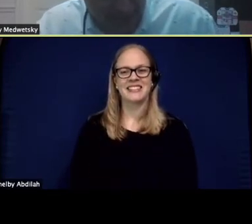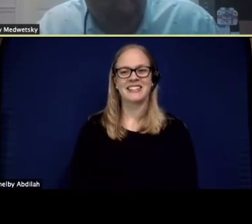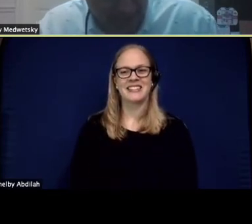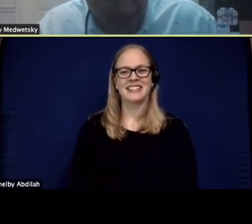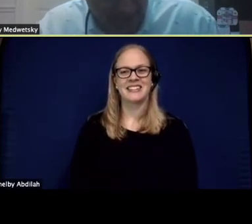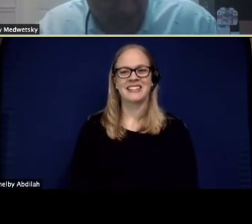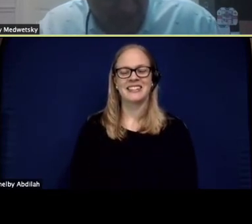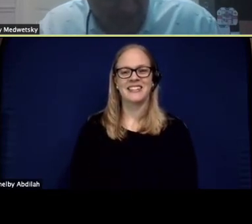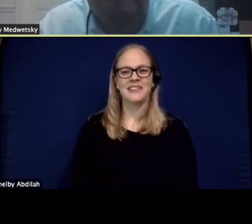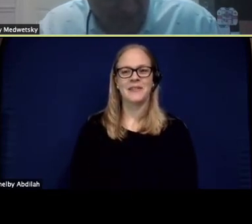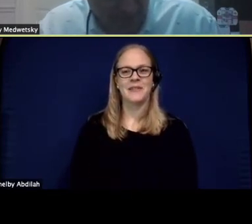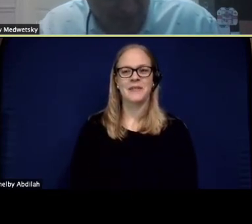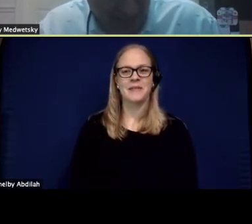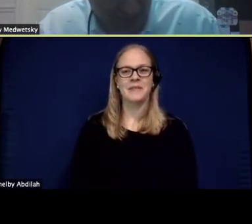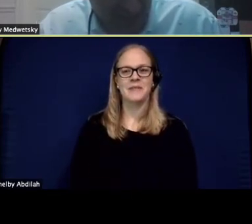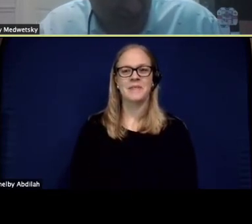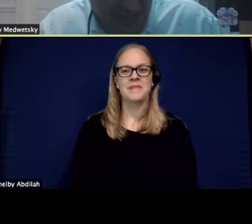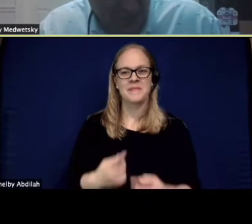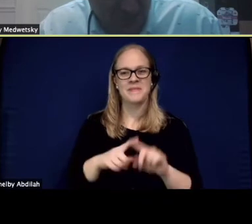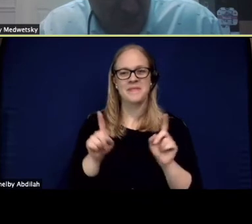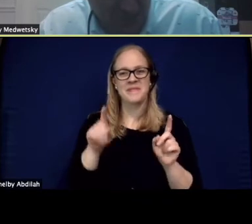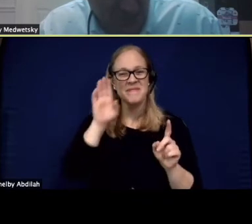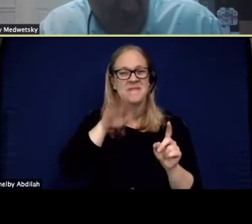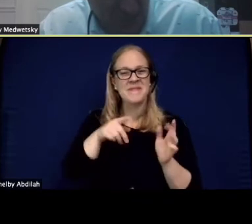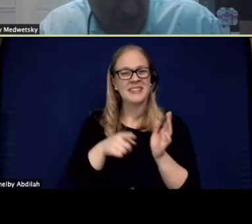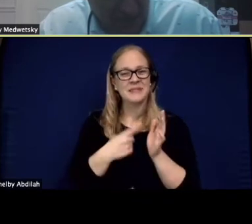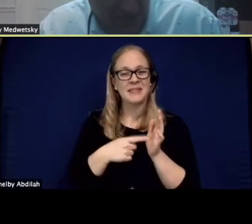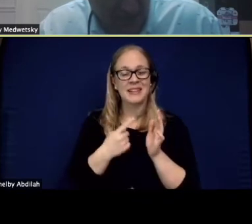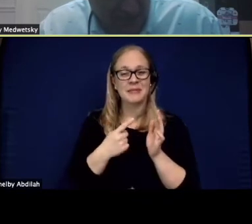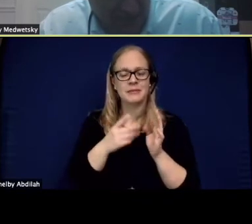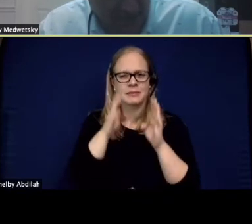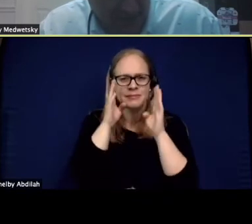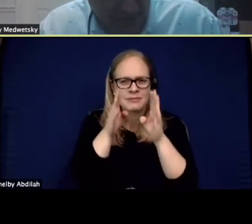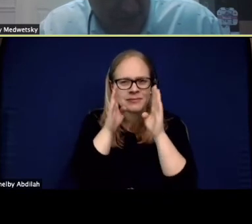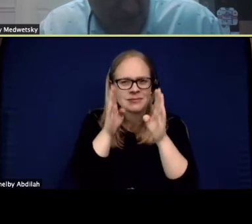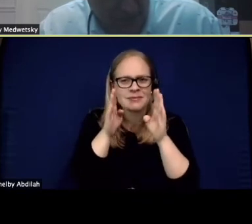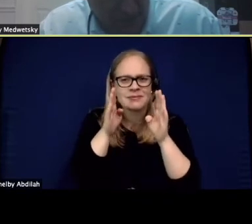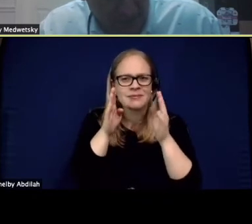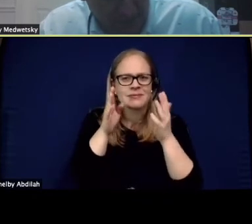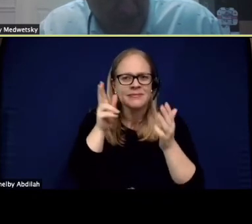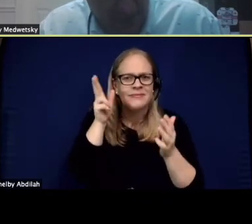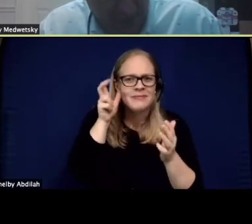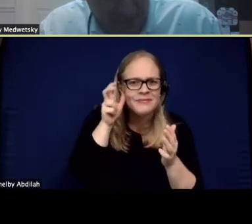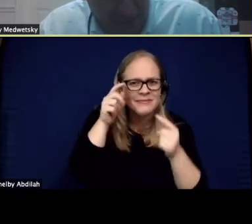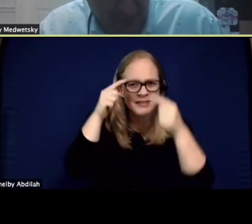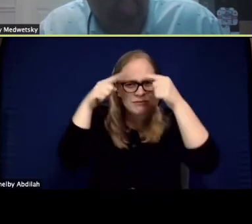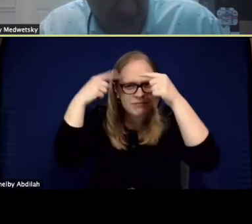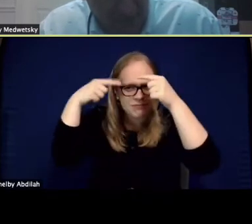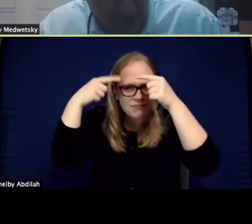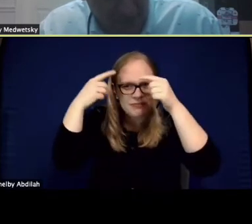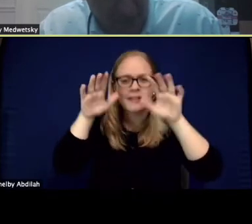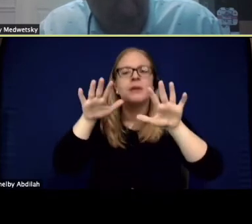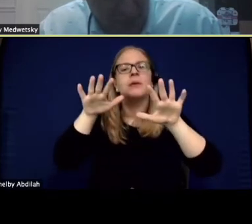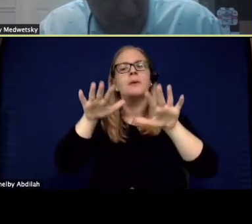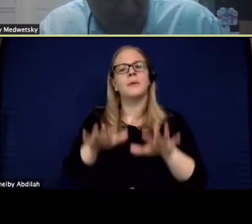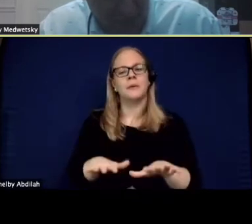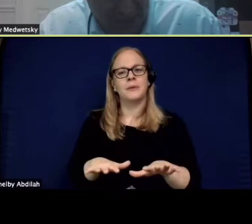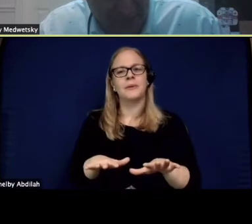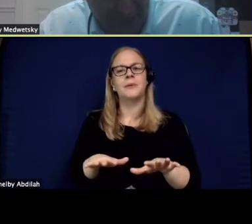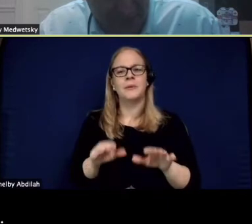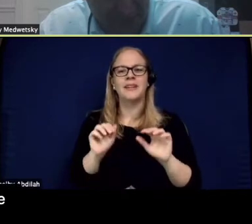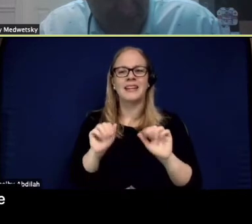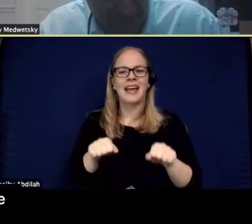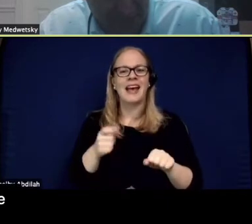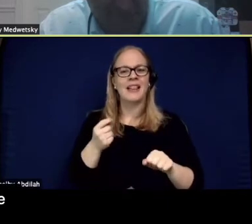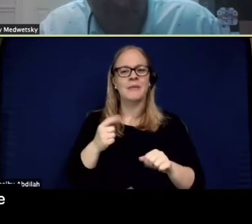sometimes not having to concentrate so much, it gives you an opportunity to just regenerate a little